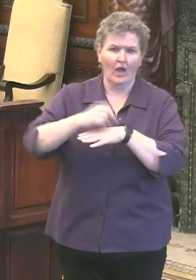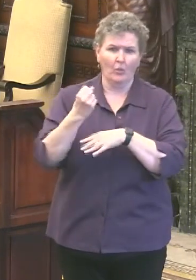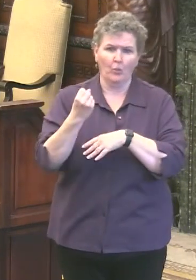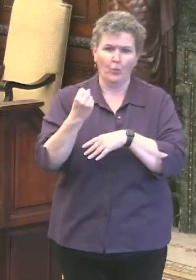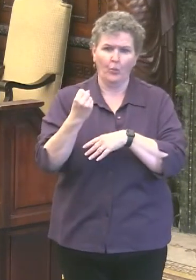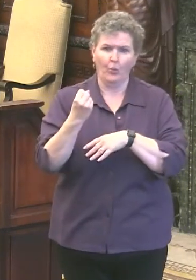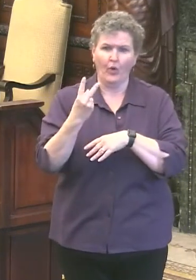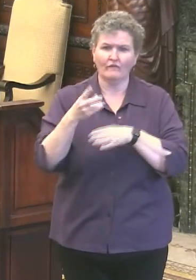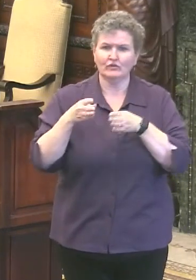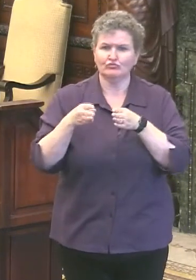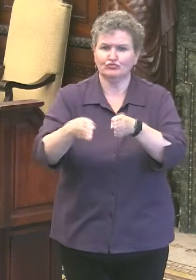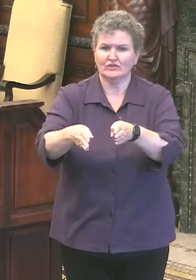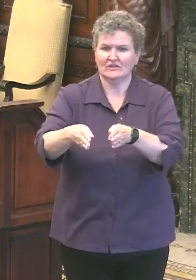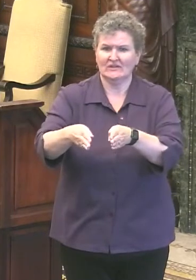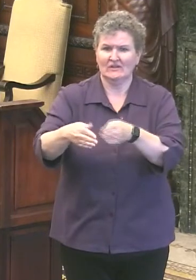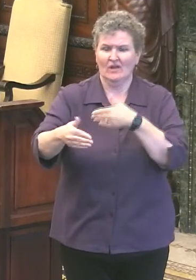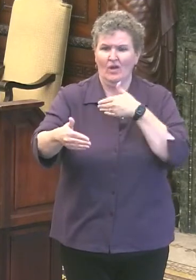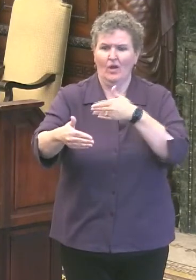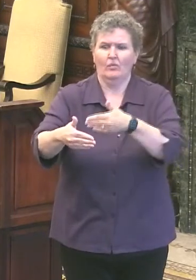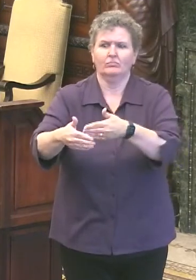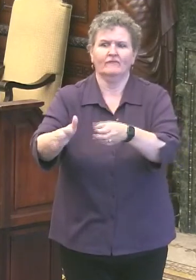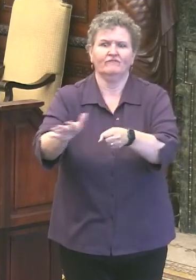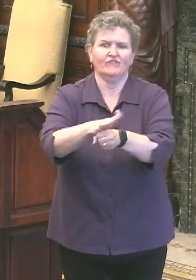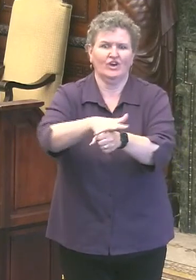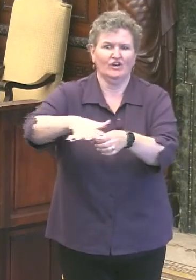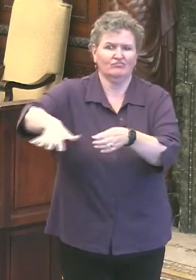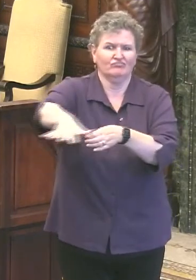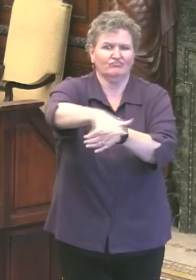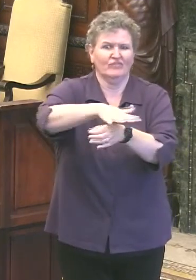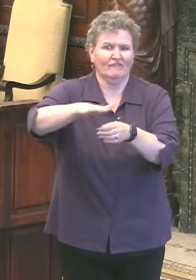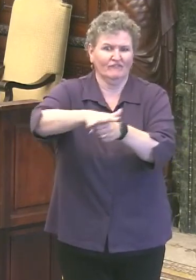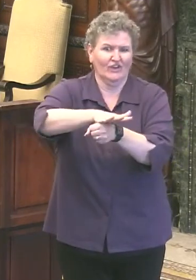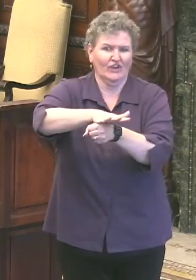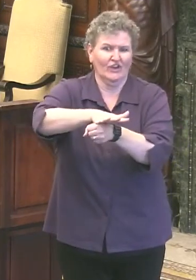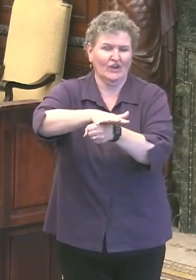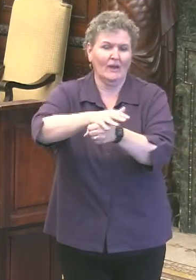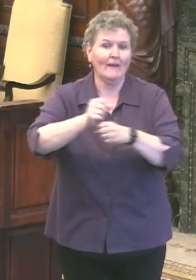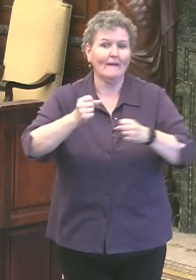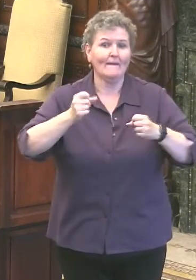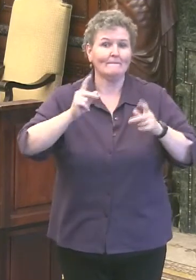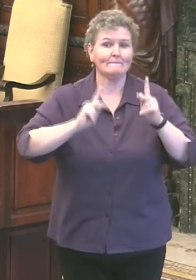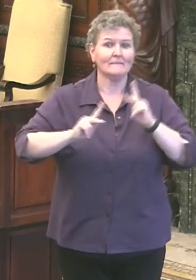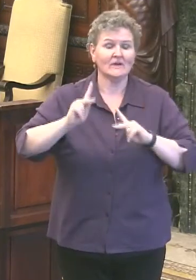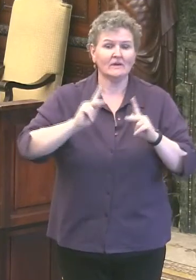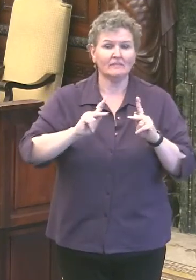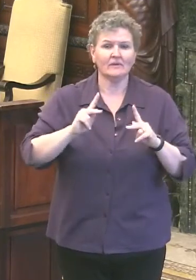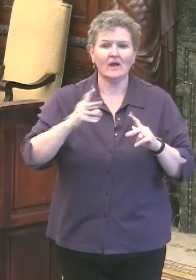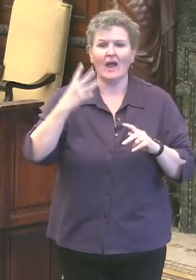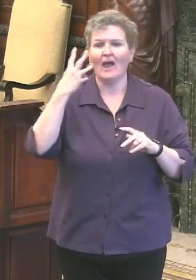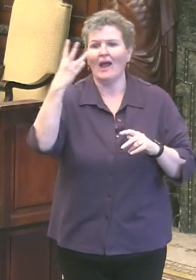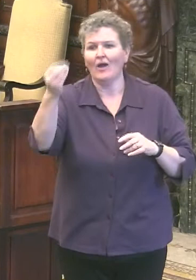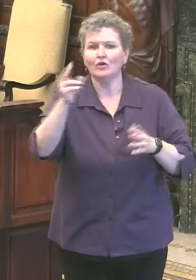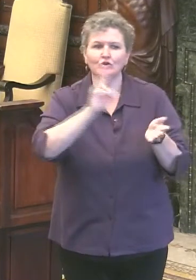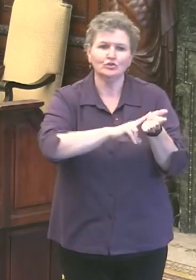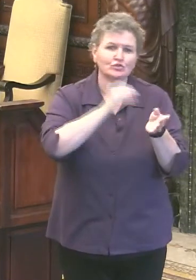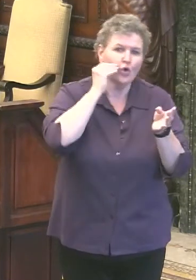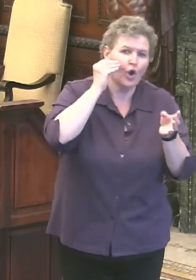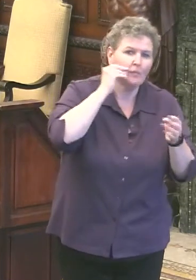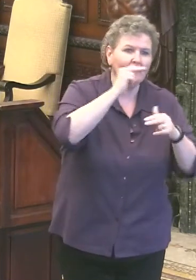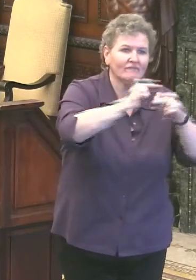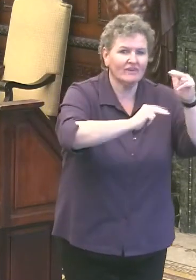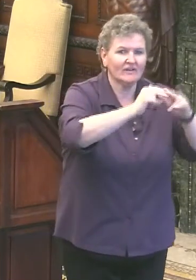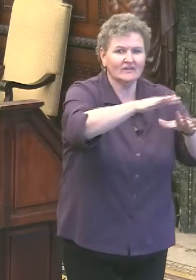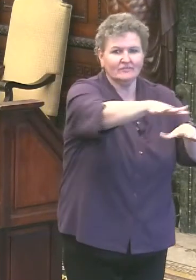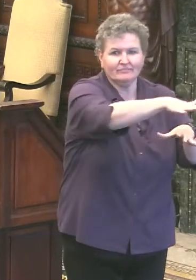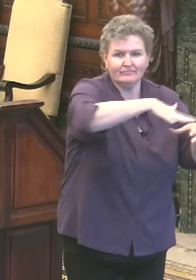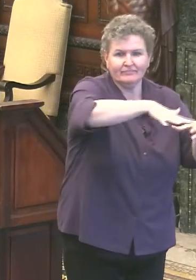full. And those are individuals who had come out of congregate care facilities and we're currently